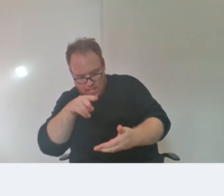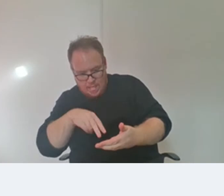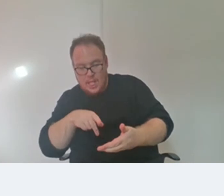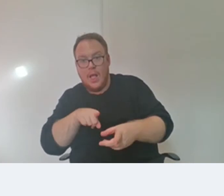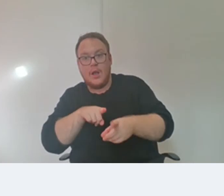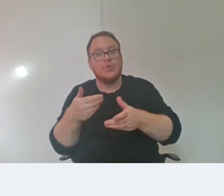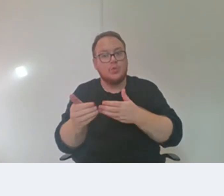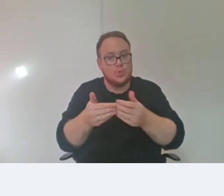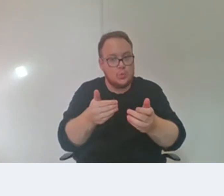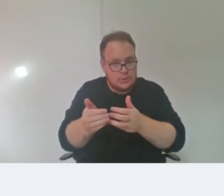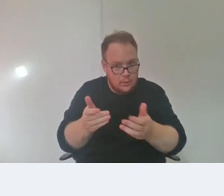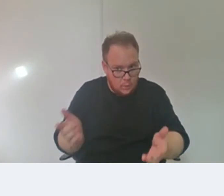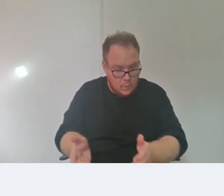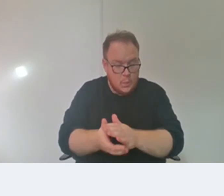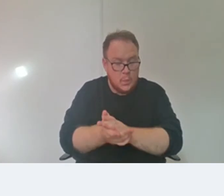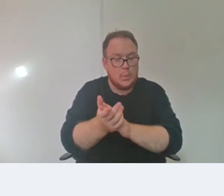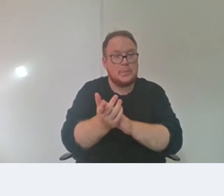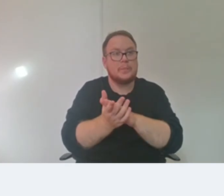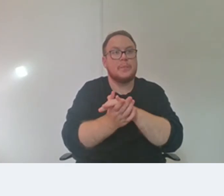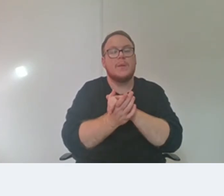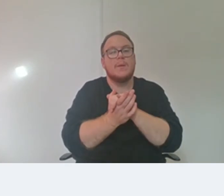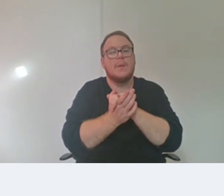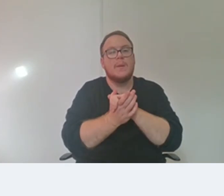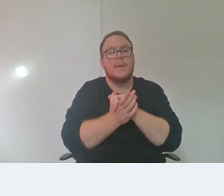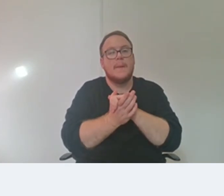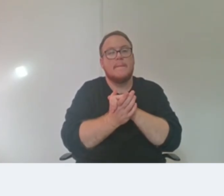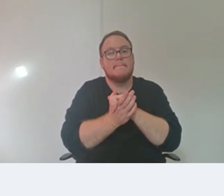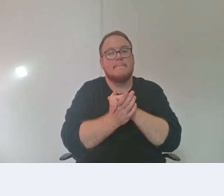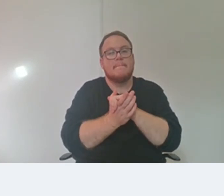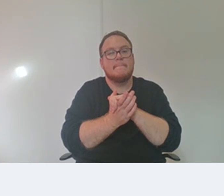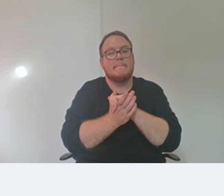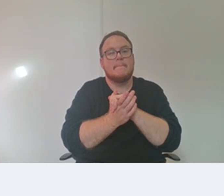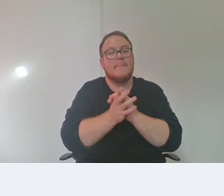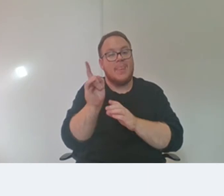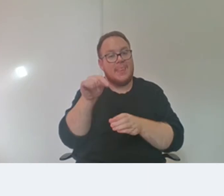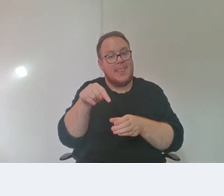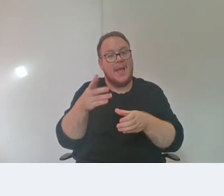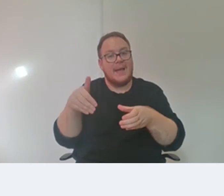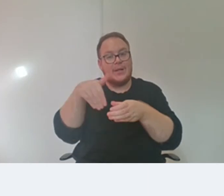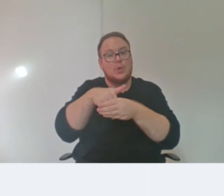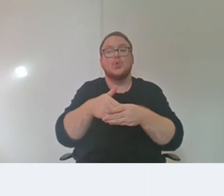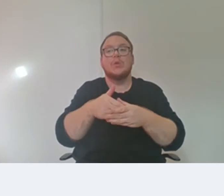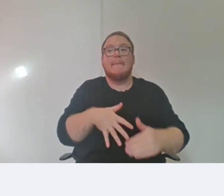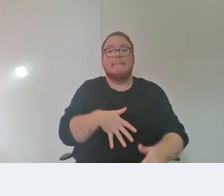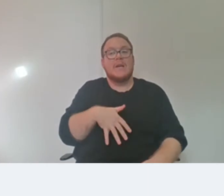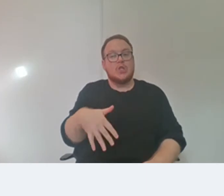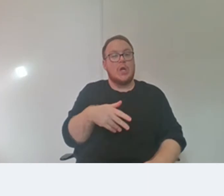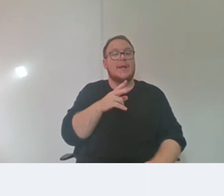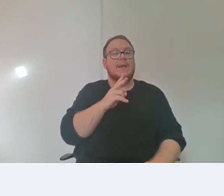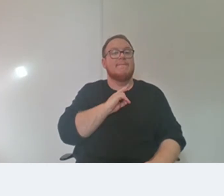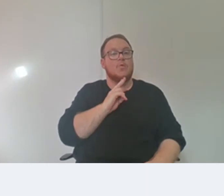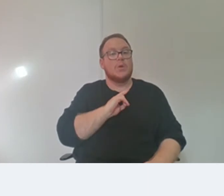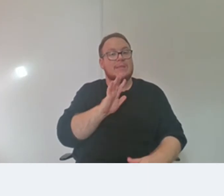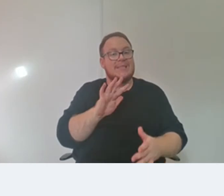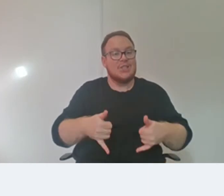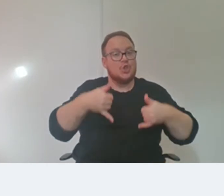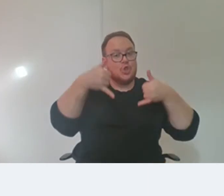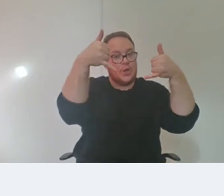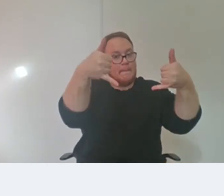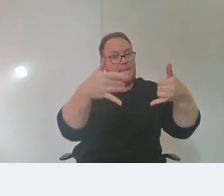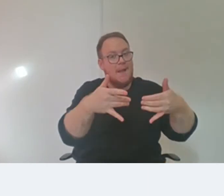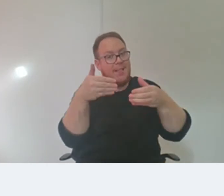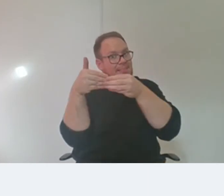report will no doubt underline, but also includes our Maternity Voices champion lead, who works